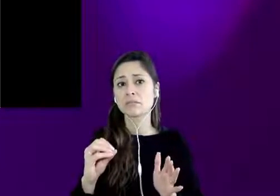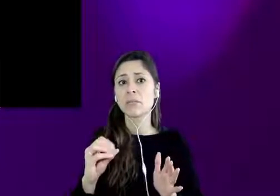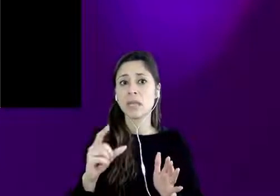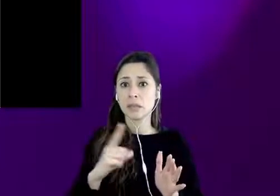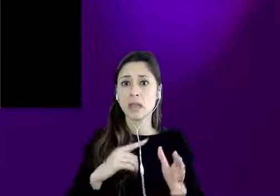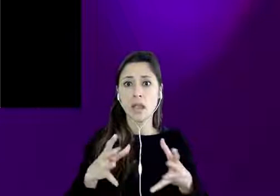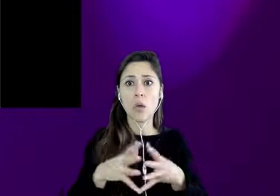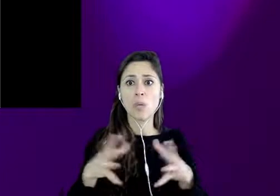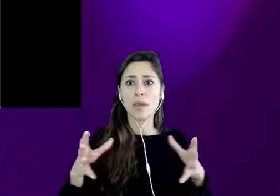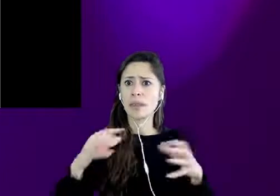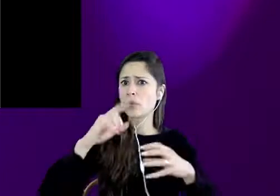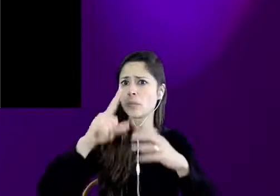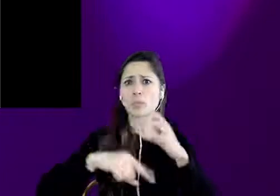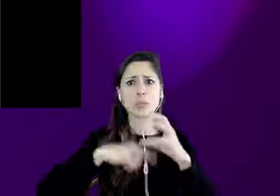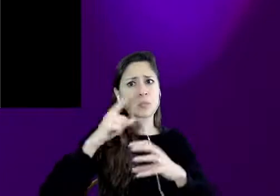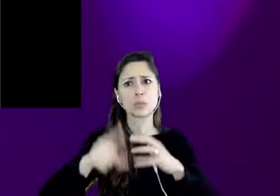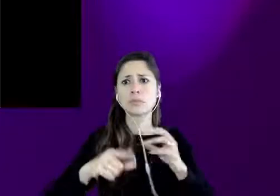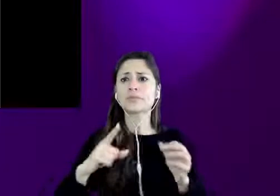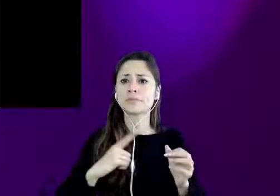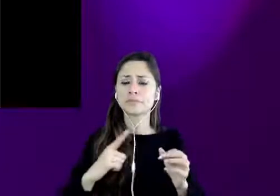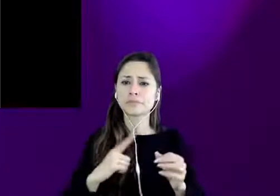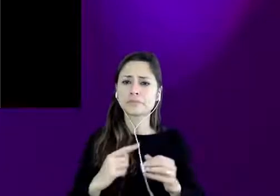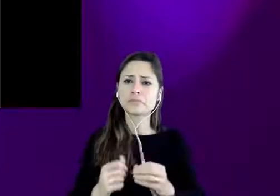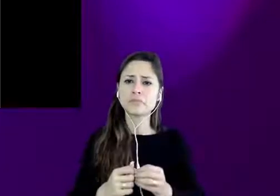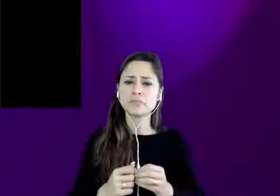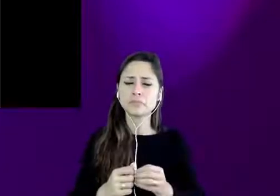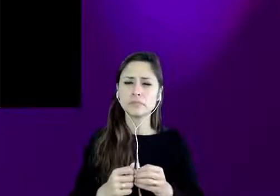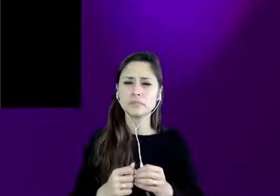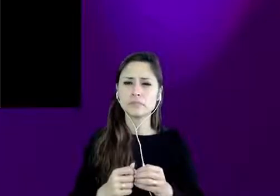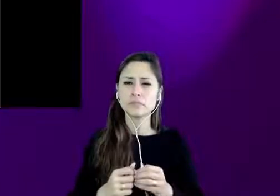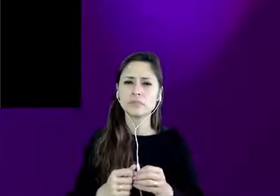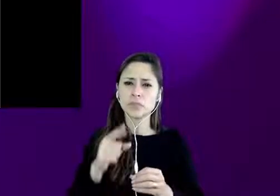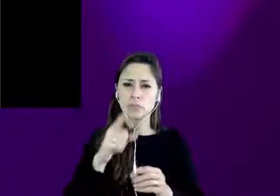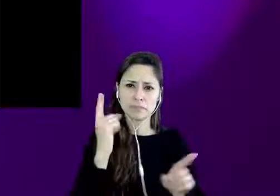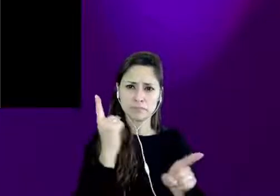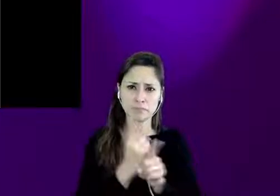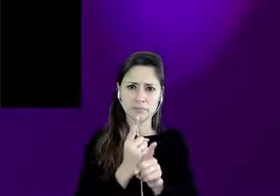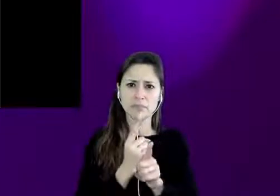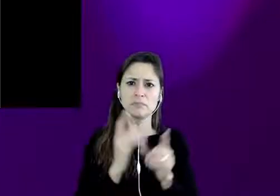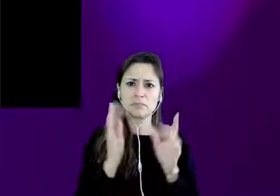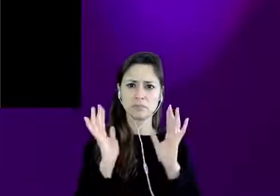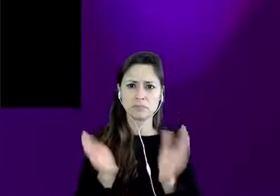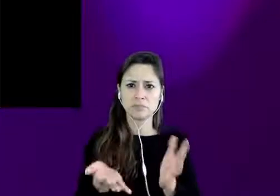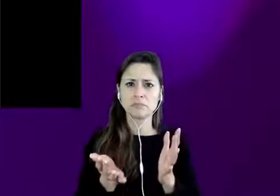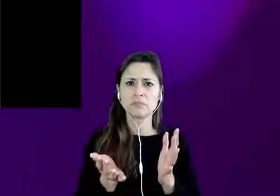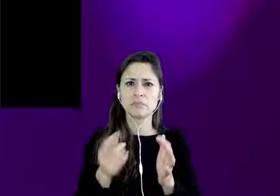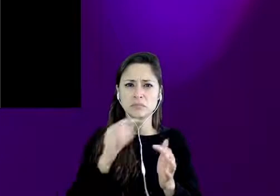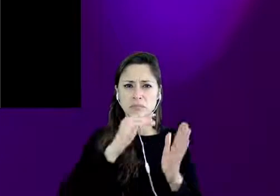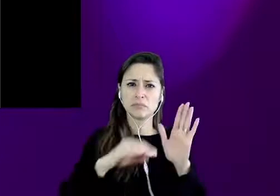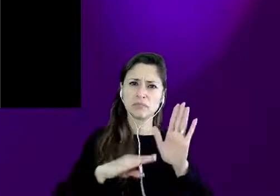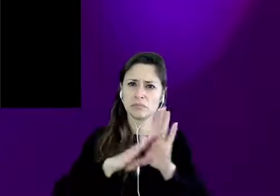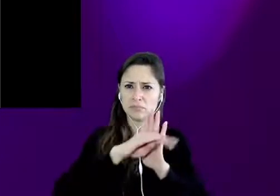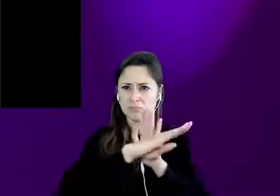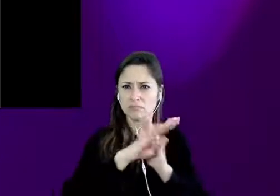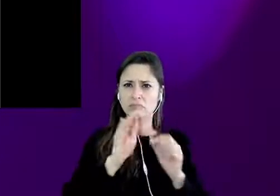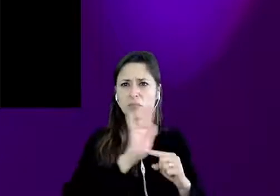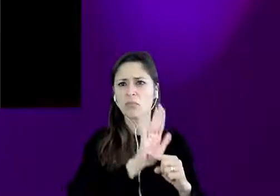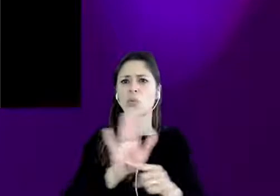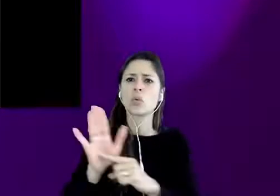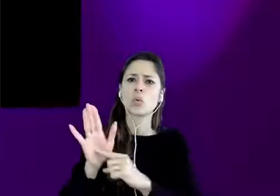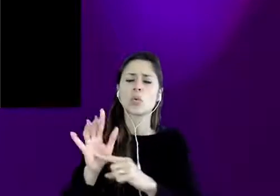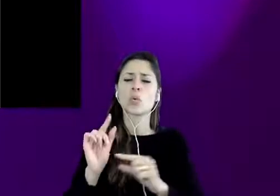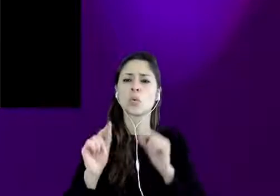you can see in this very recent table that not only women are having babies late, but they're also